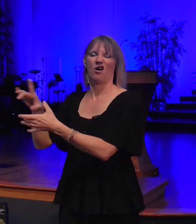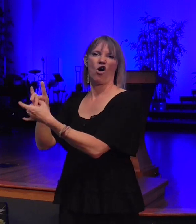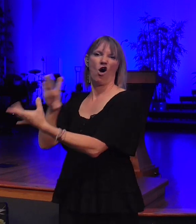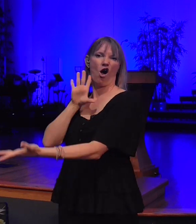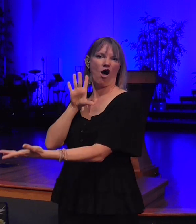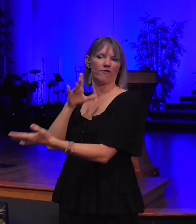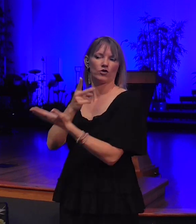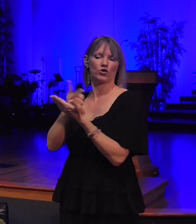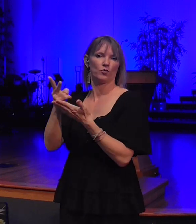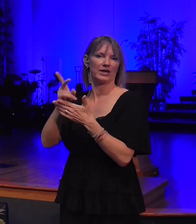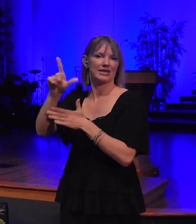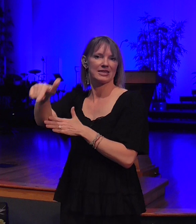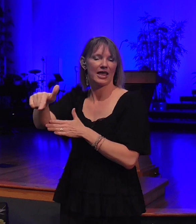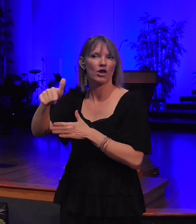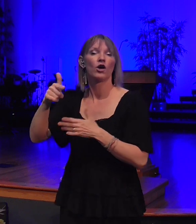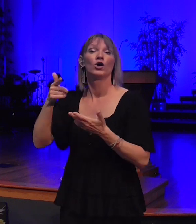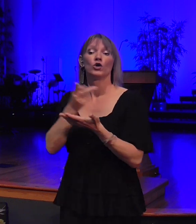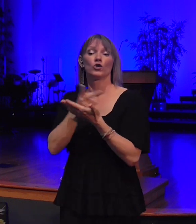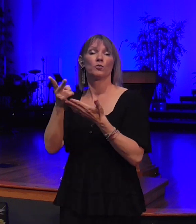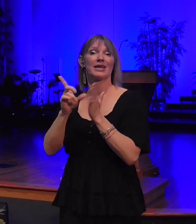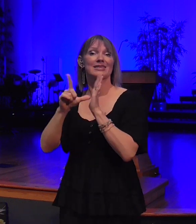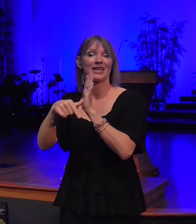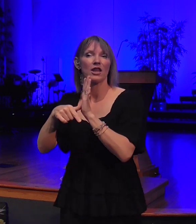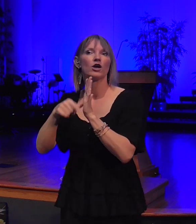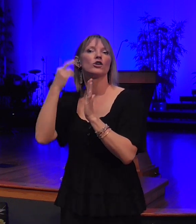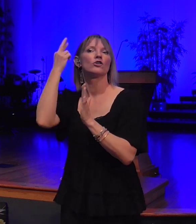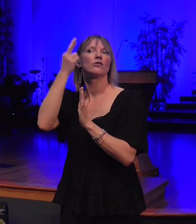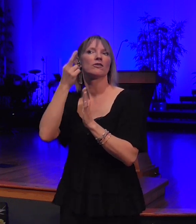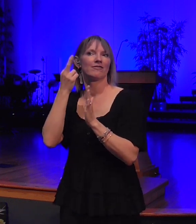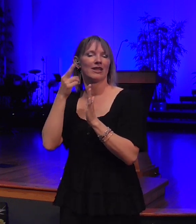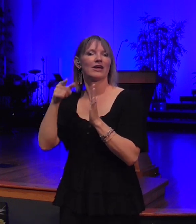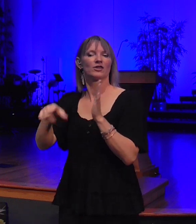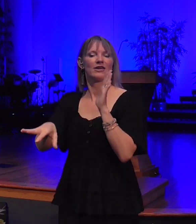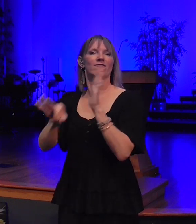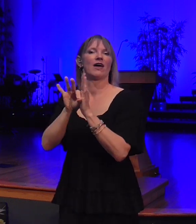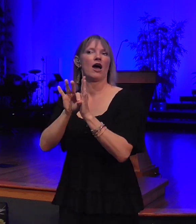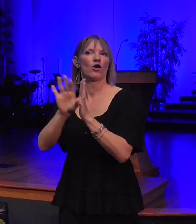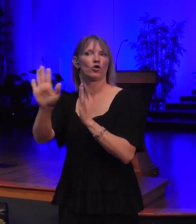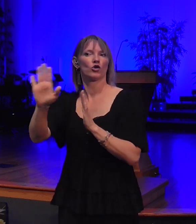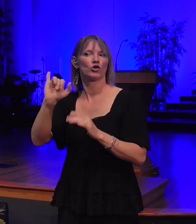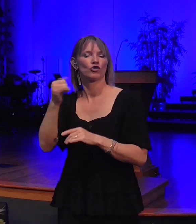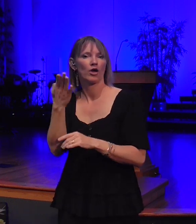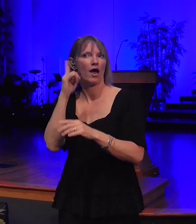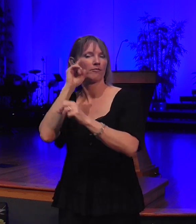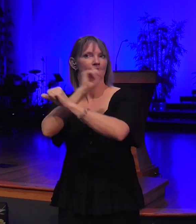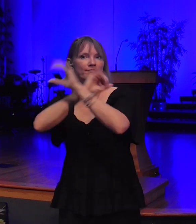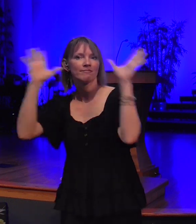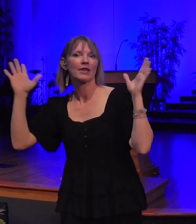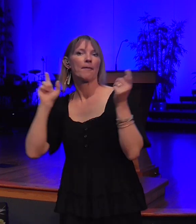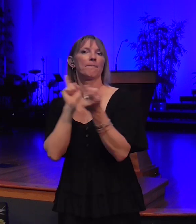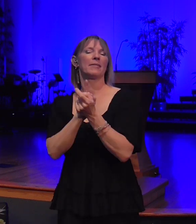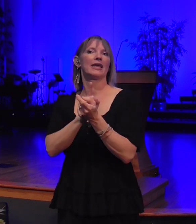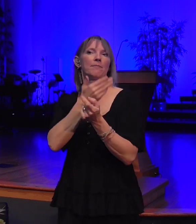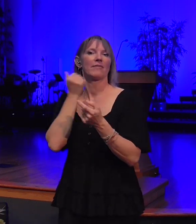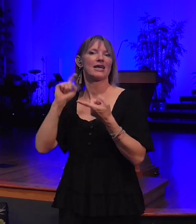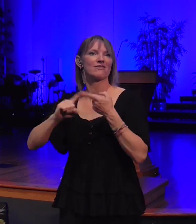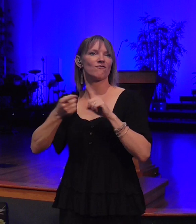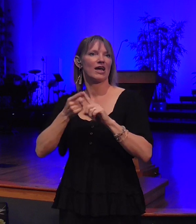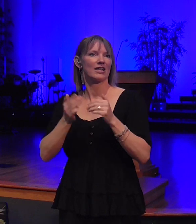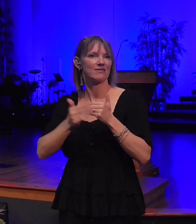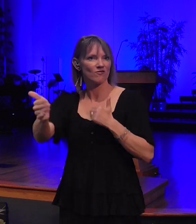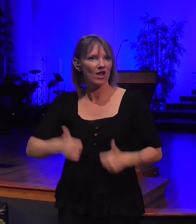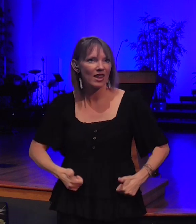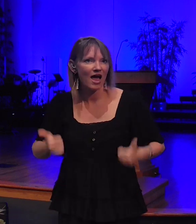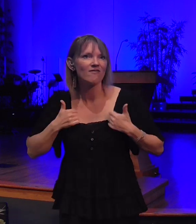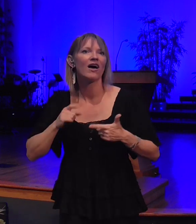Only to 2 weeks later find the job of her dreams, meet her best friends for life who would introduce her to the next